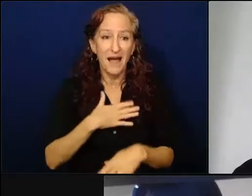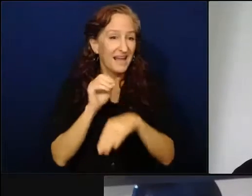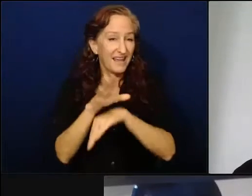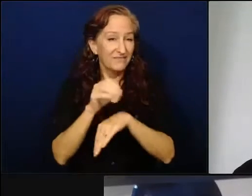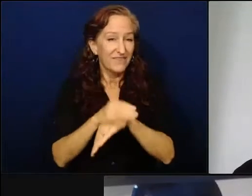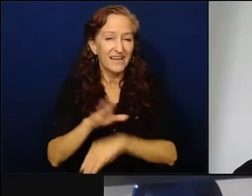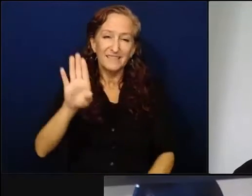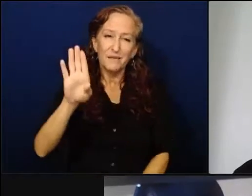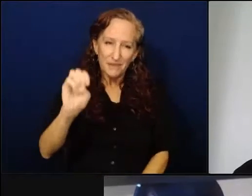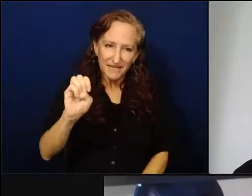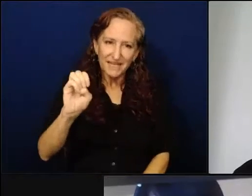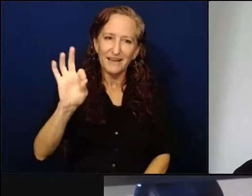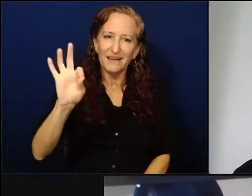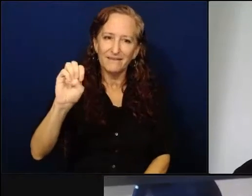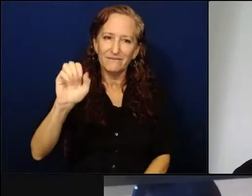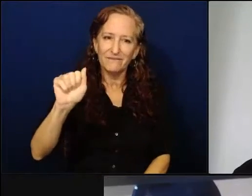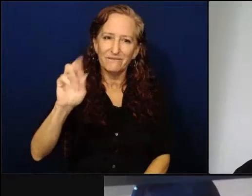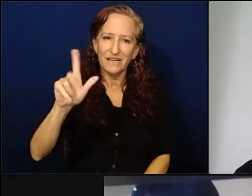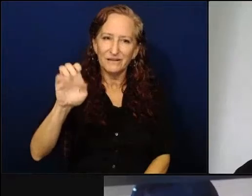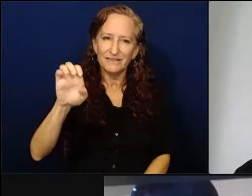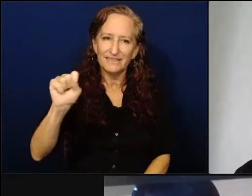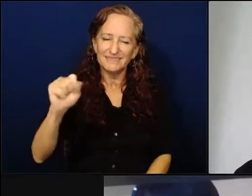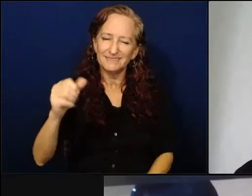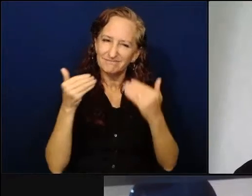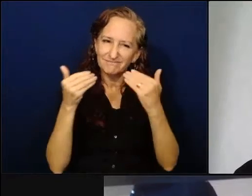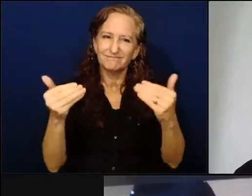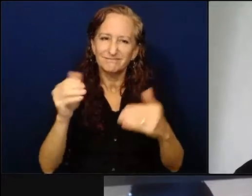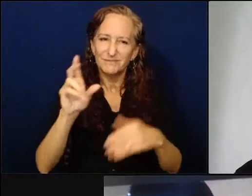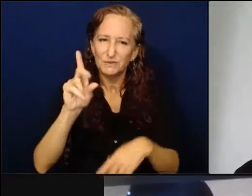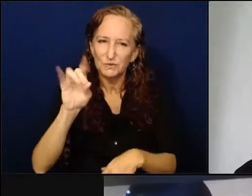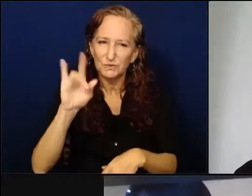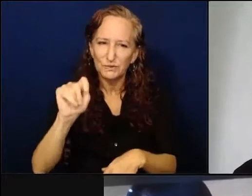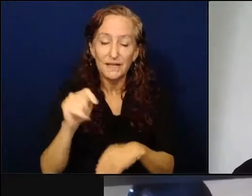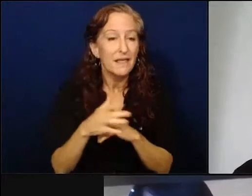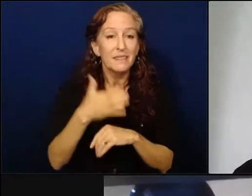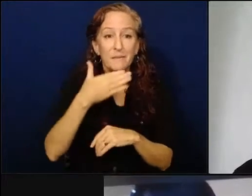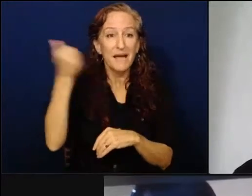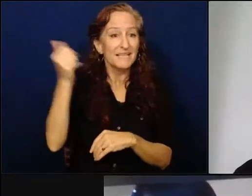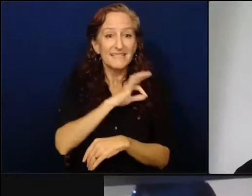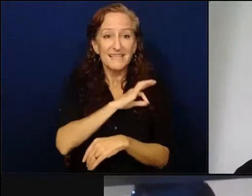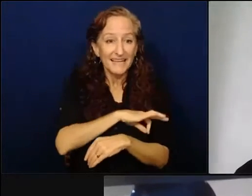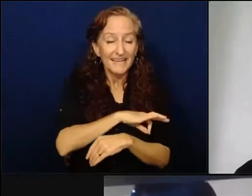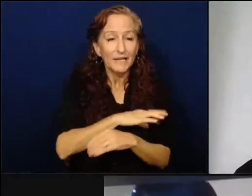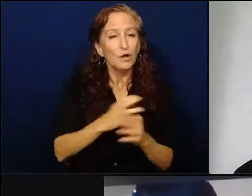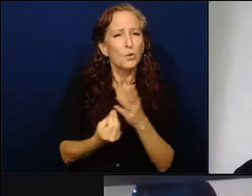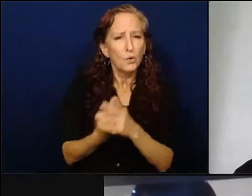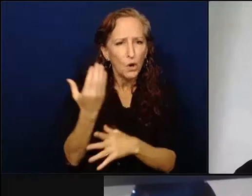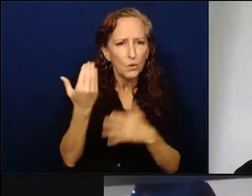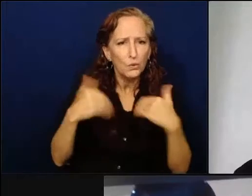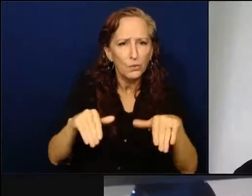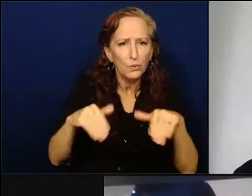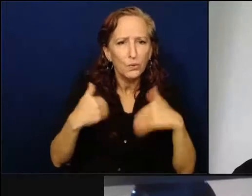do it. Because I think the best thing that you're going to get out of this is the growth. And the pace is